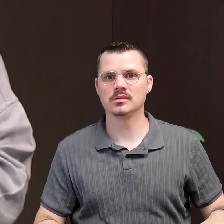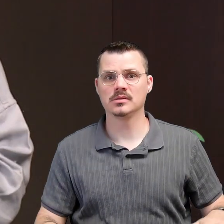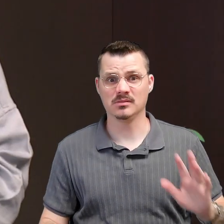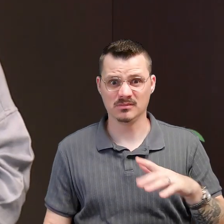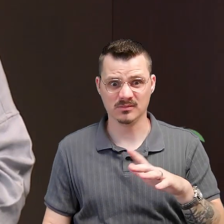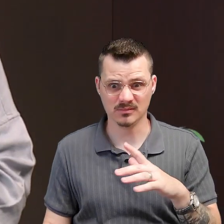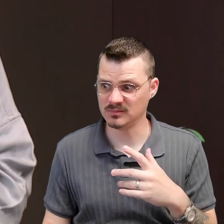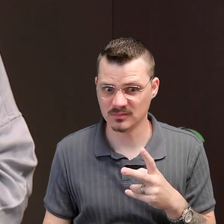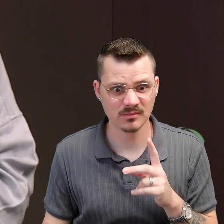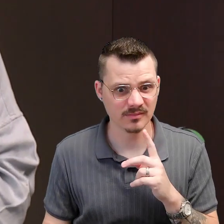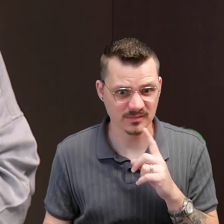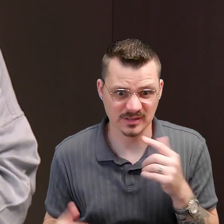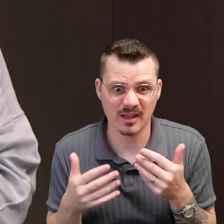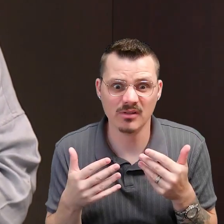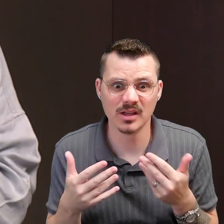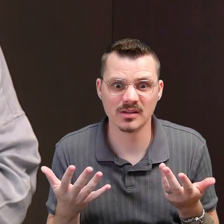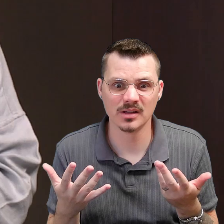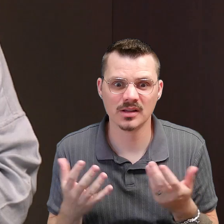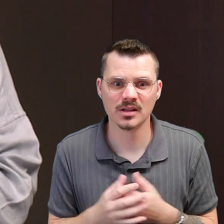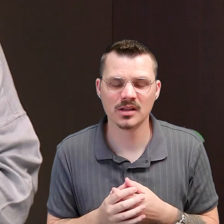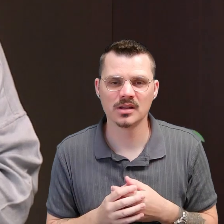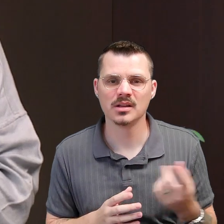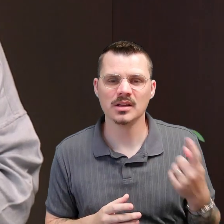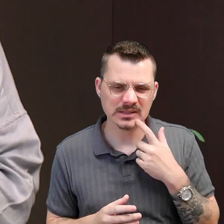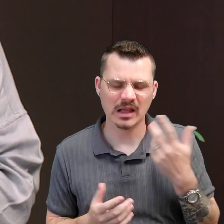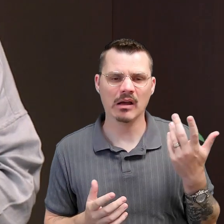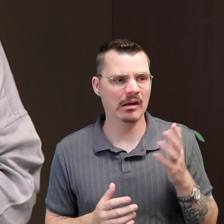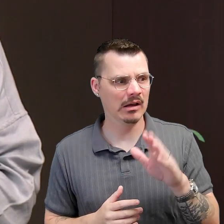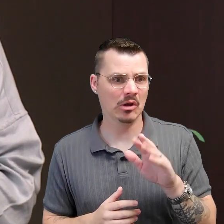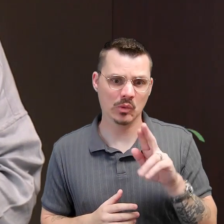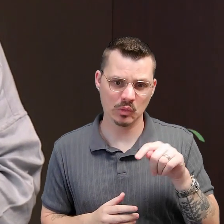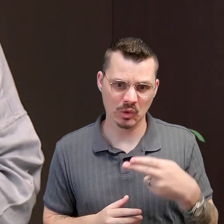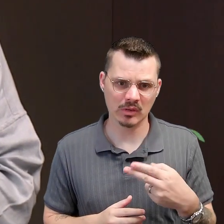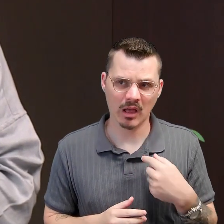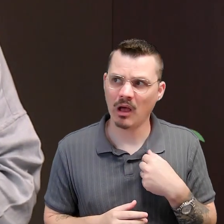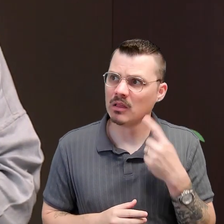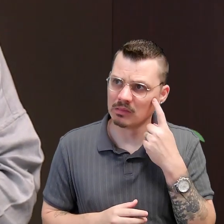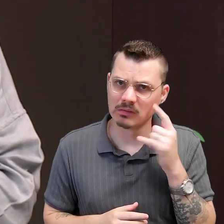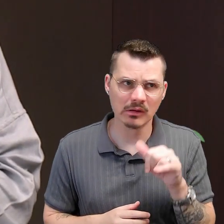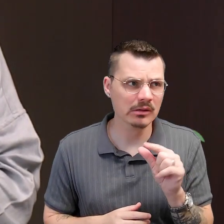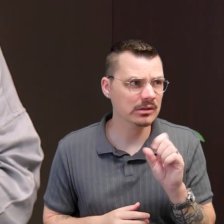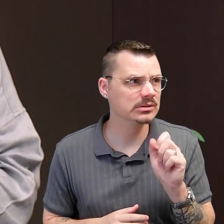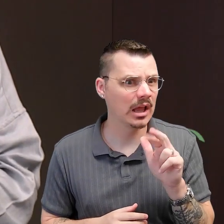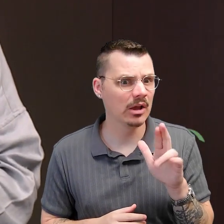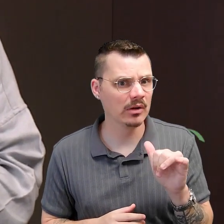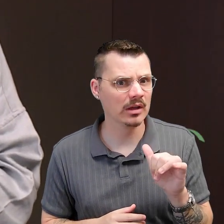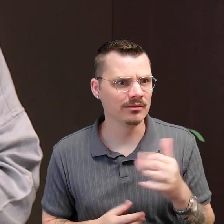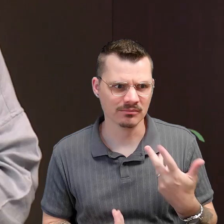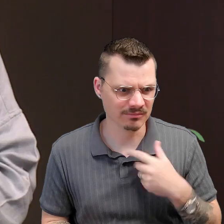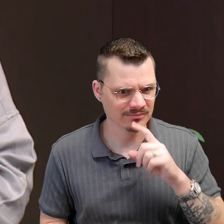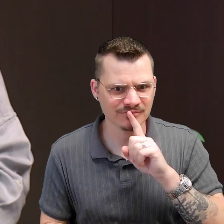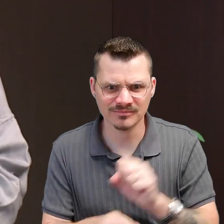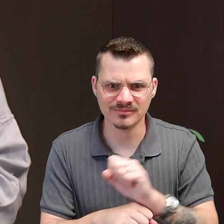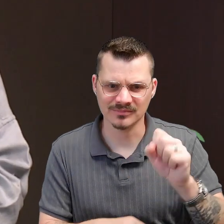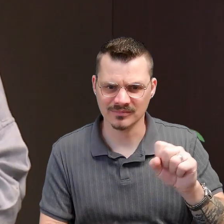That sounded really scary. He said, well, you know, Ruth, I found that to be kind of scary. I'll bet you did.